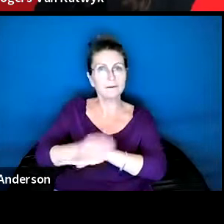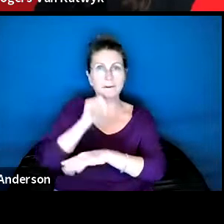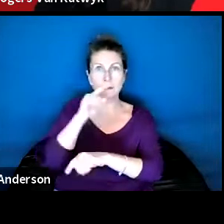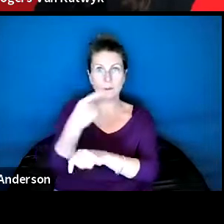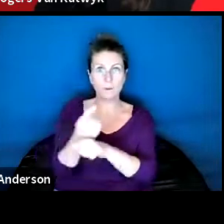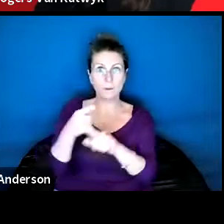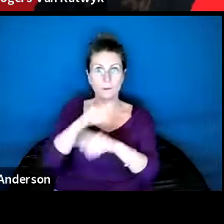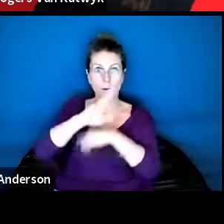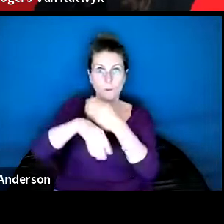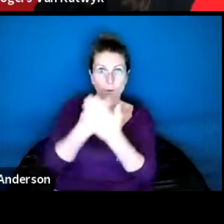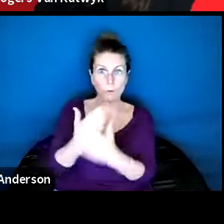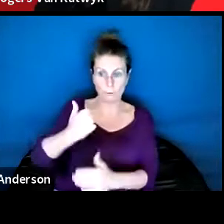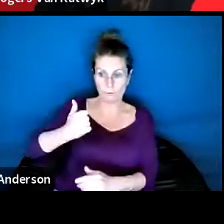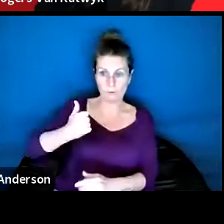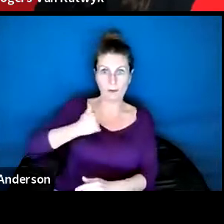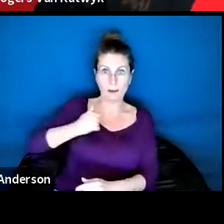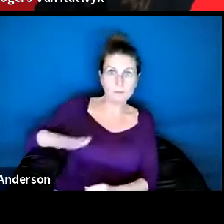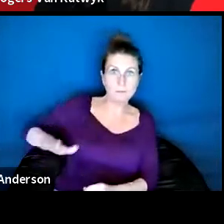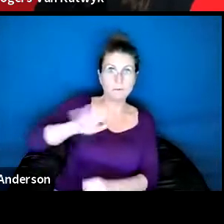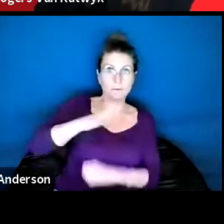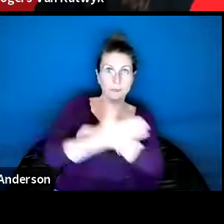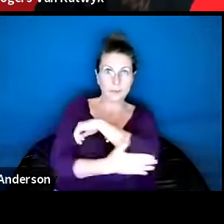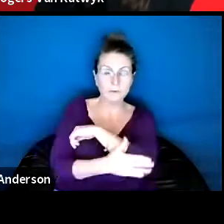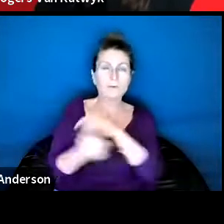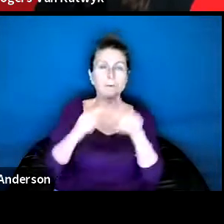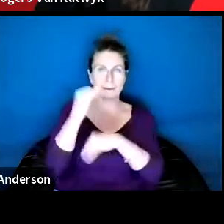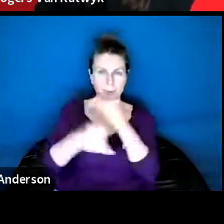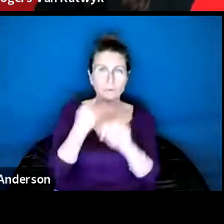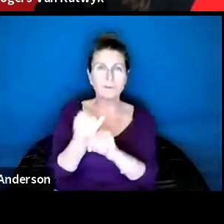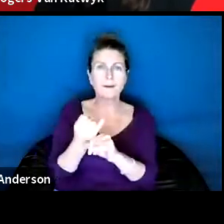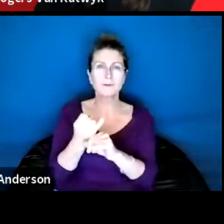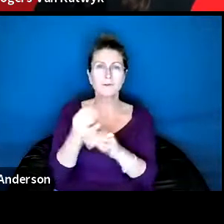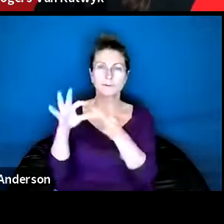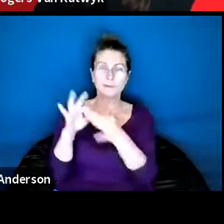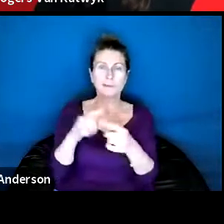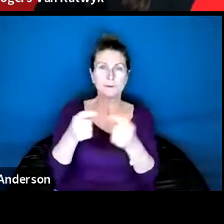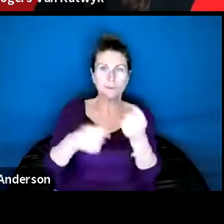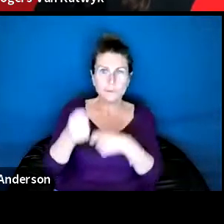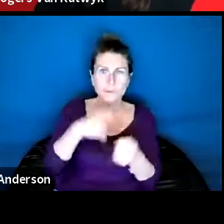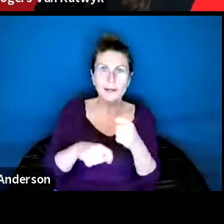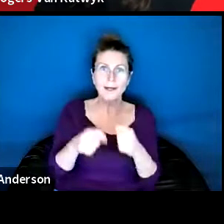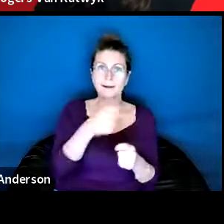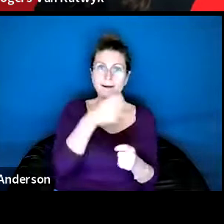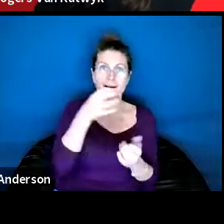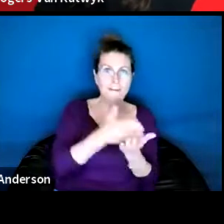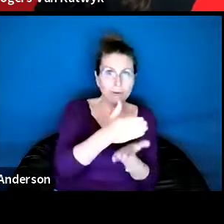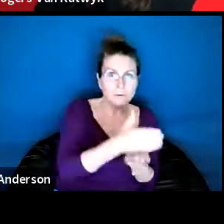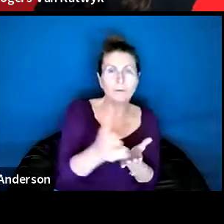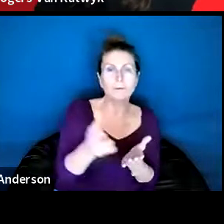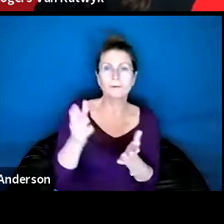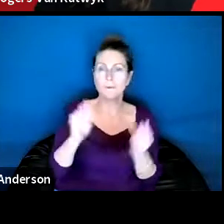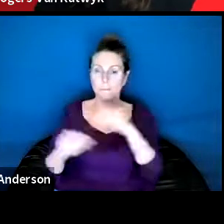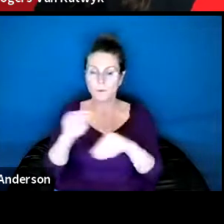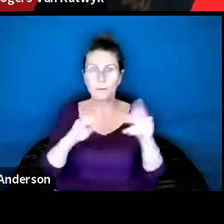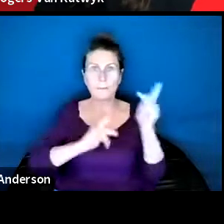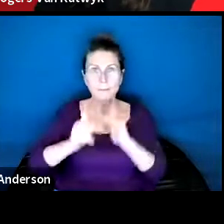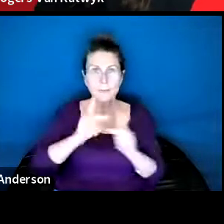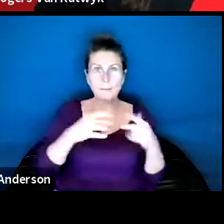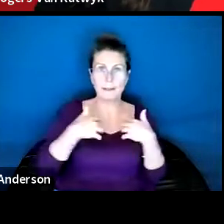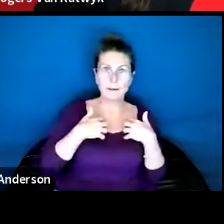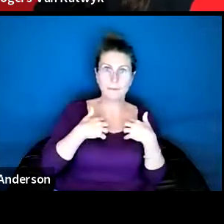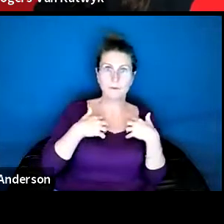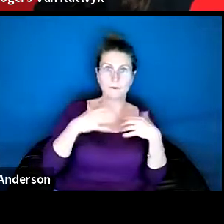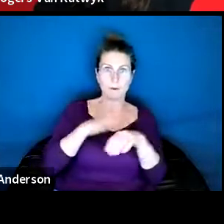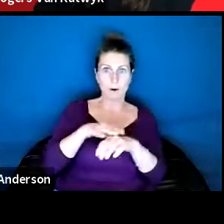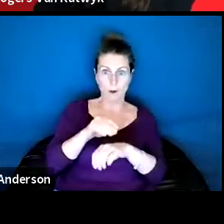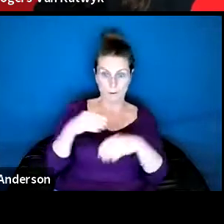international decisions regarding trade, agriculture, economics, and the movement of people and animals and health can have on